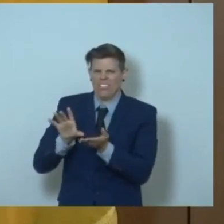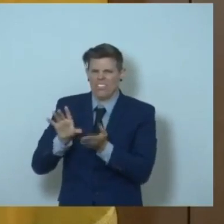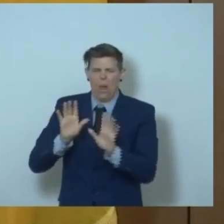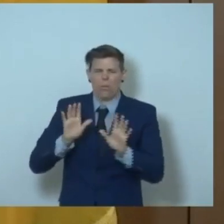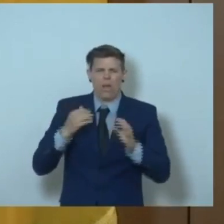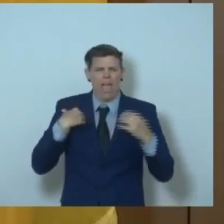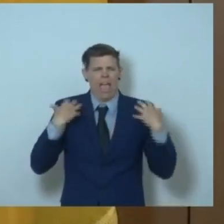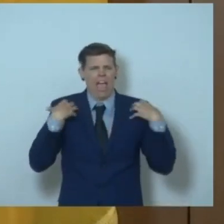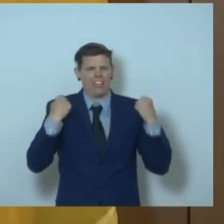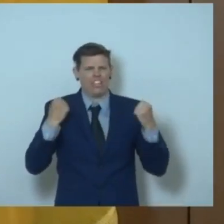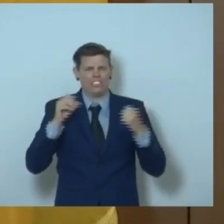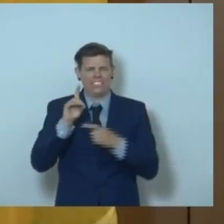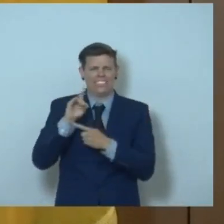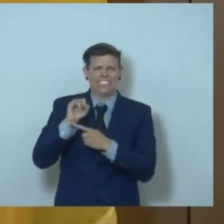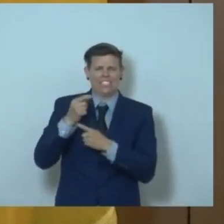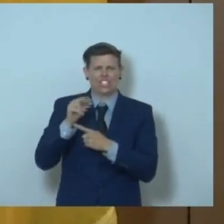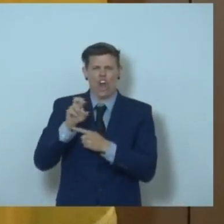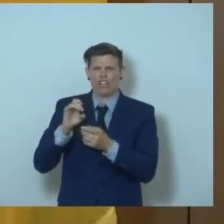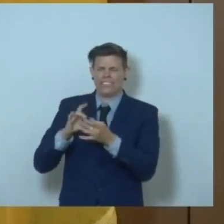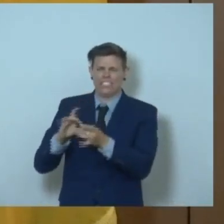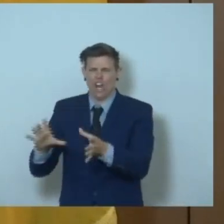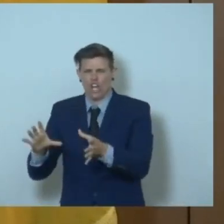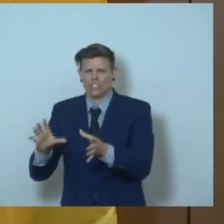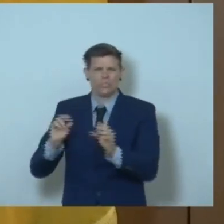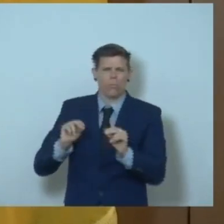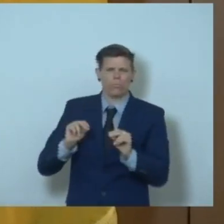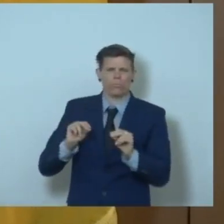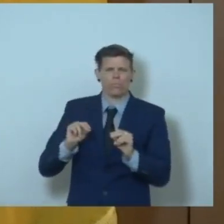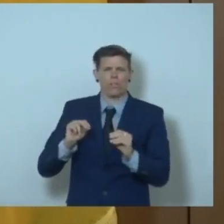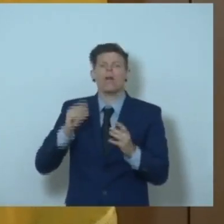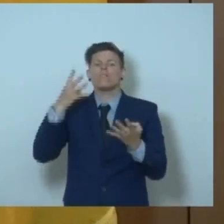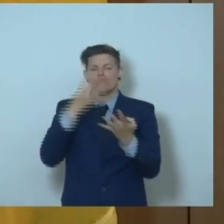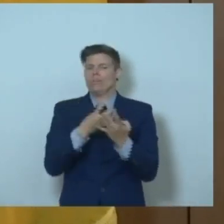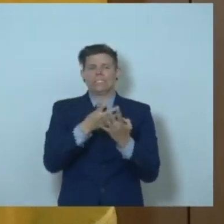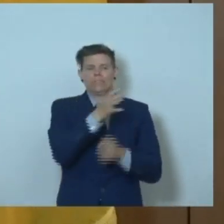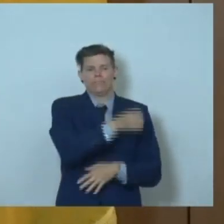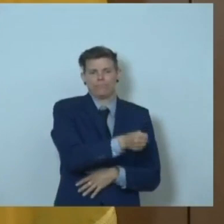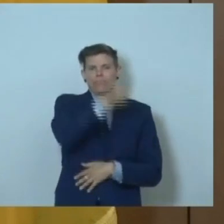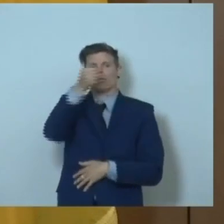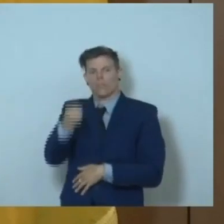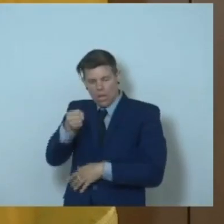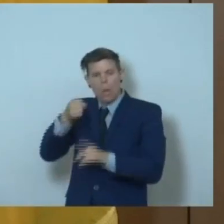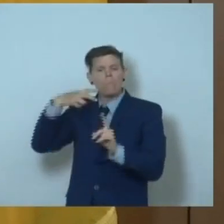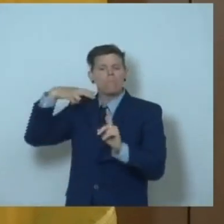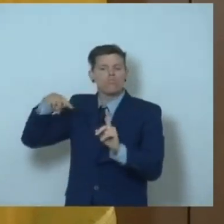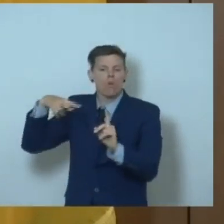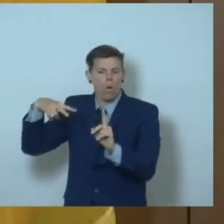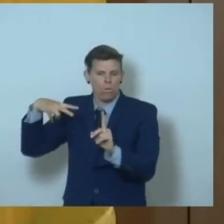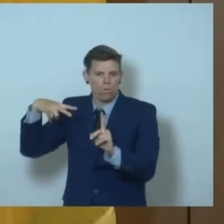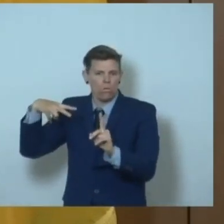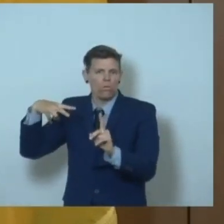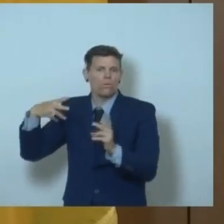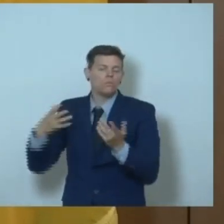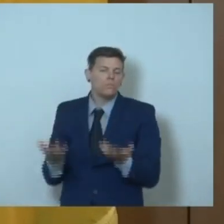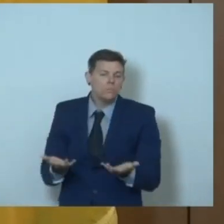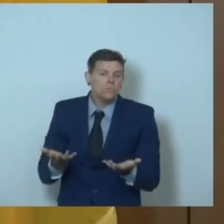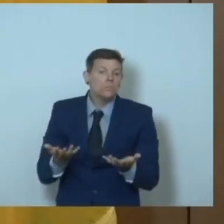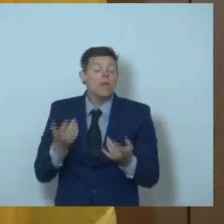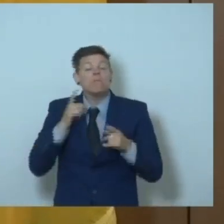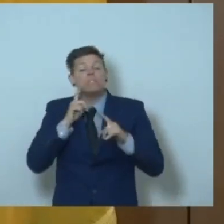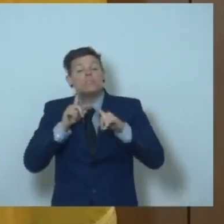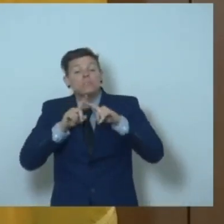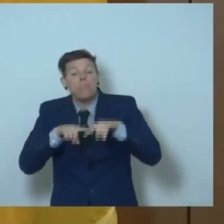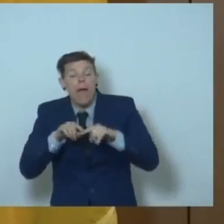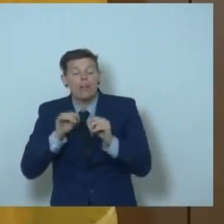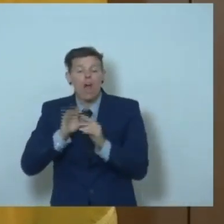inmate could be paroled. But again, it depends on the issues, it depends on the sentence, and it